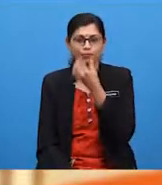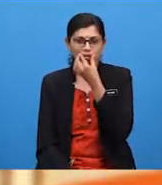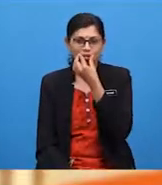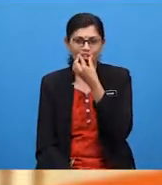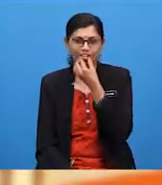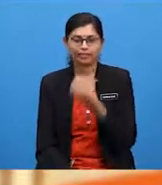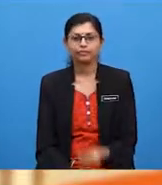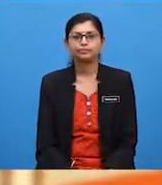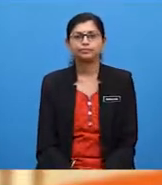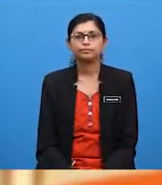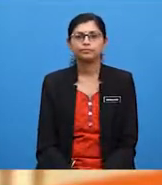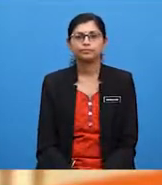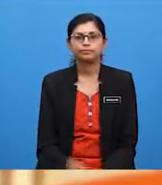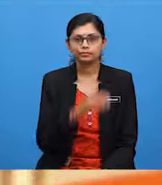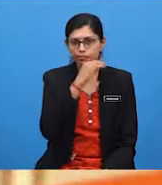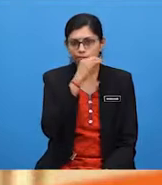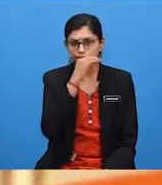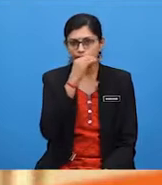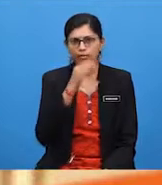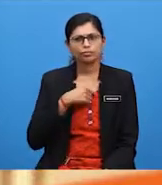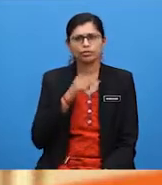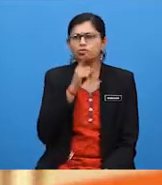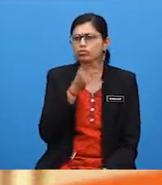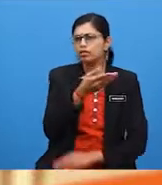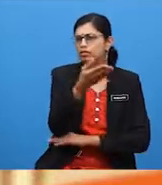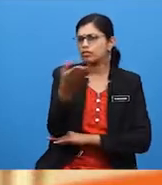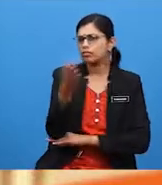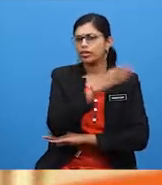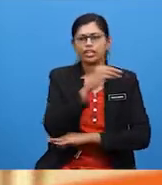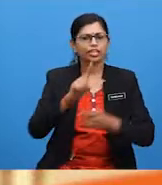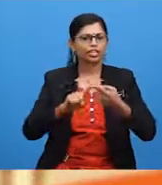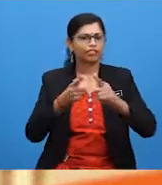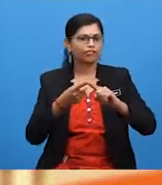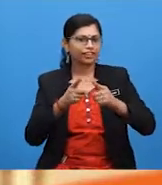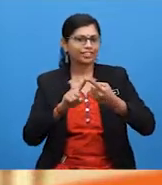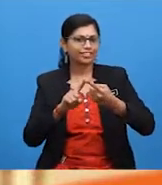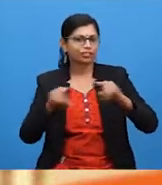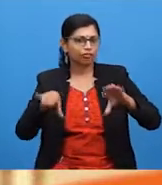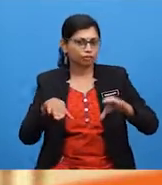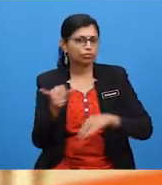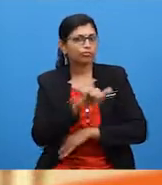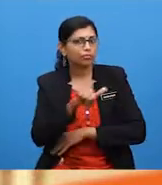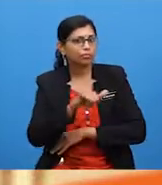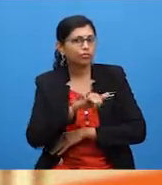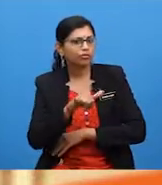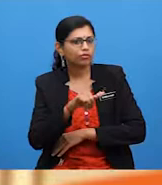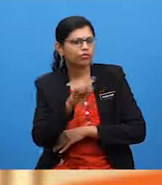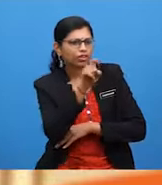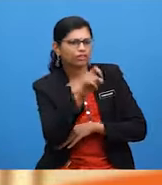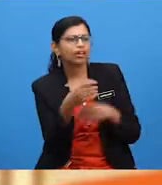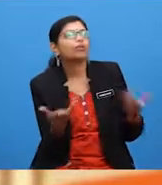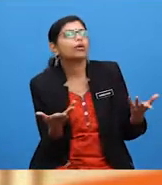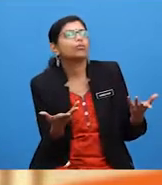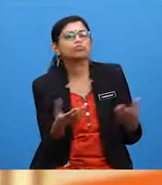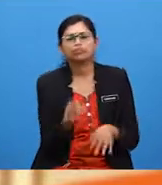Well, I am sure you and your friends do that all the time too, asking for each